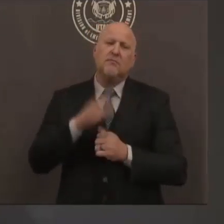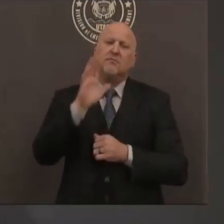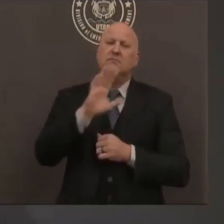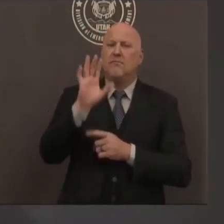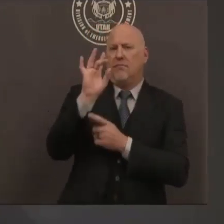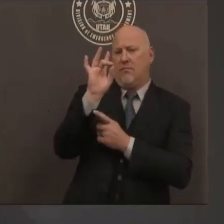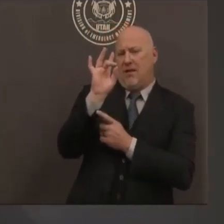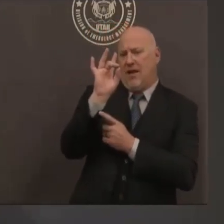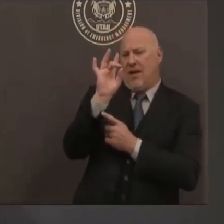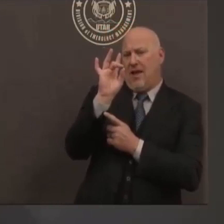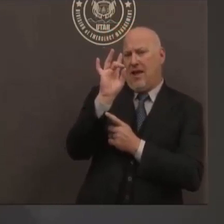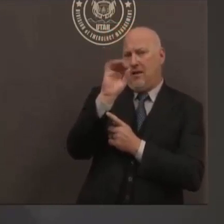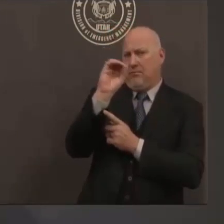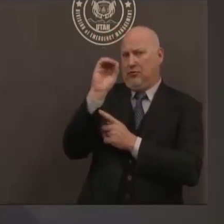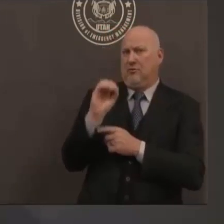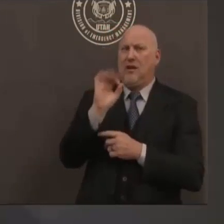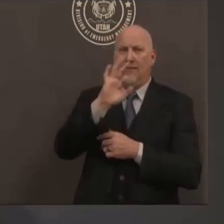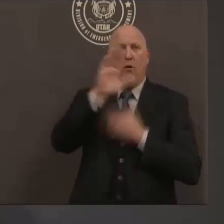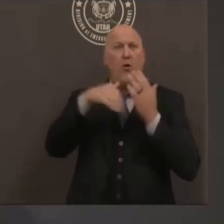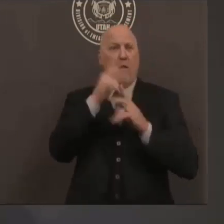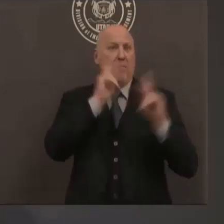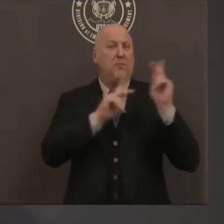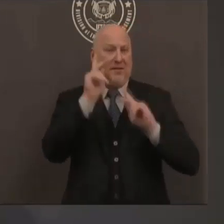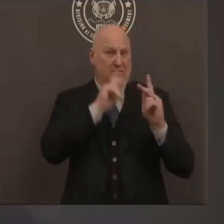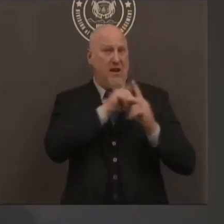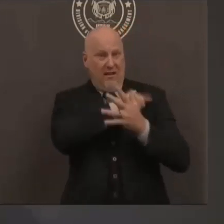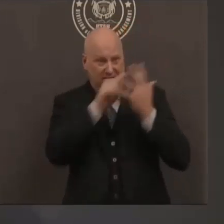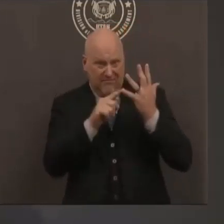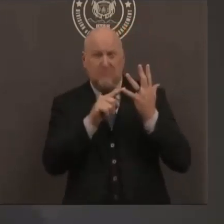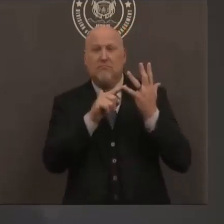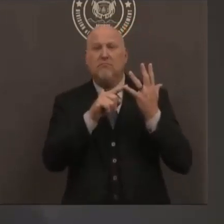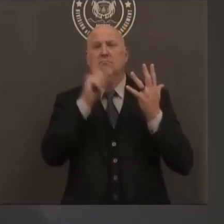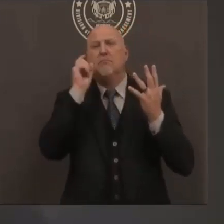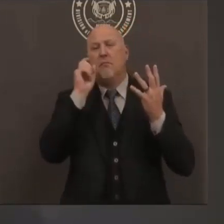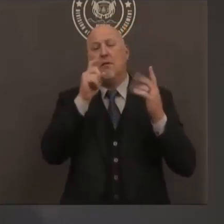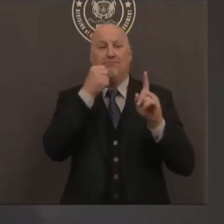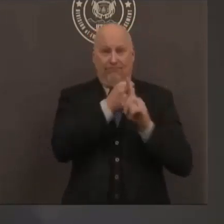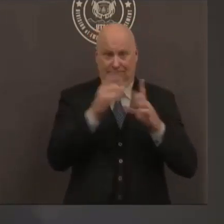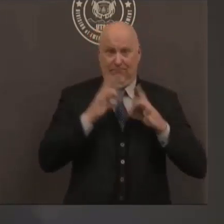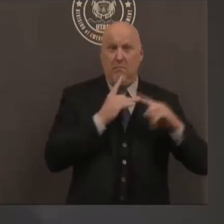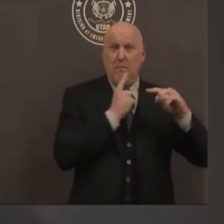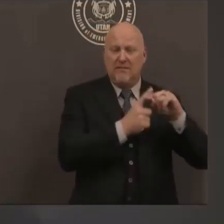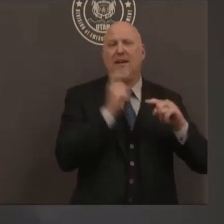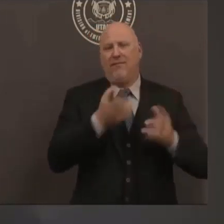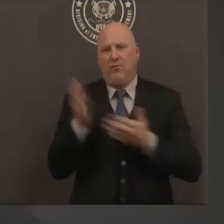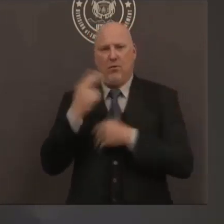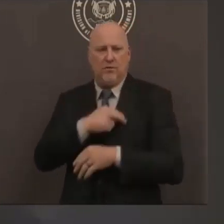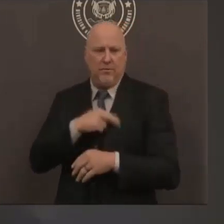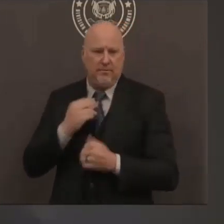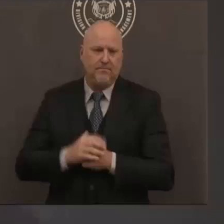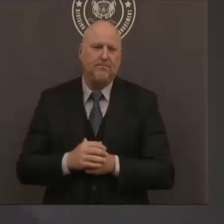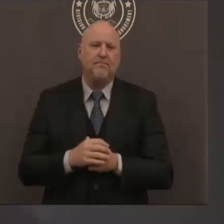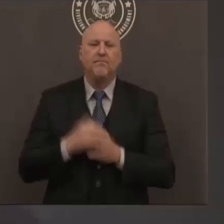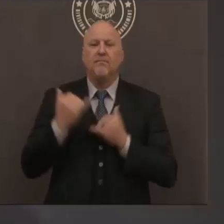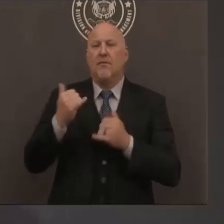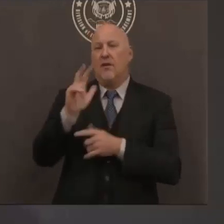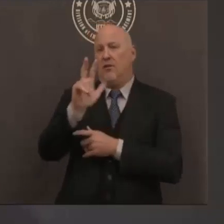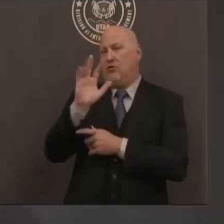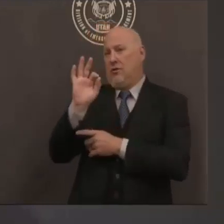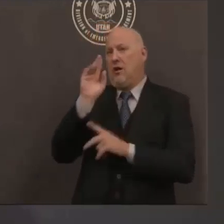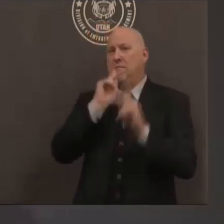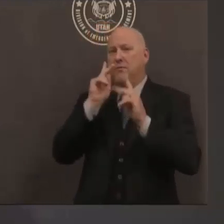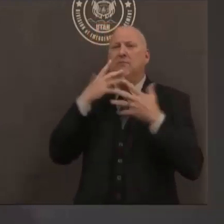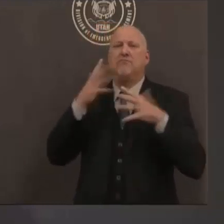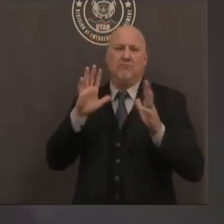have 39 deaths attributed to COVID-19. That is an increase of 4 deaths from yesterday. 3 out of the